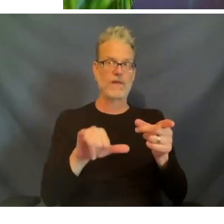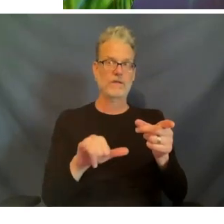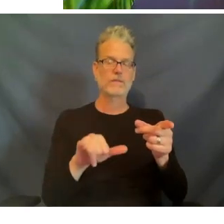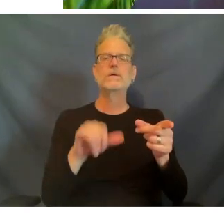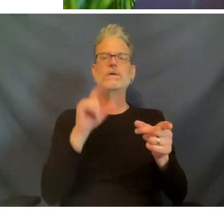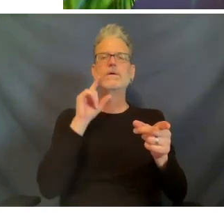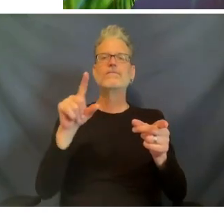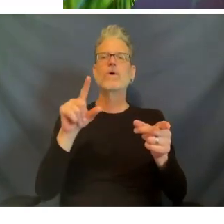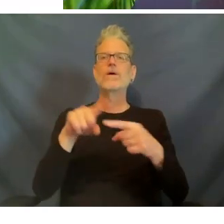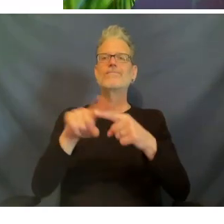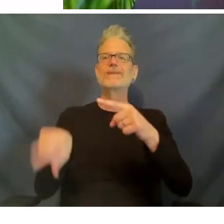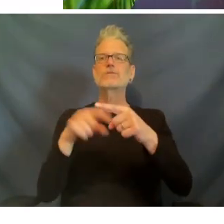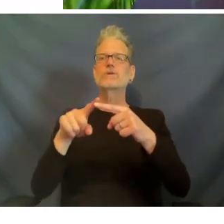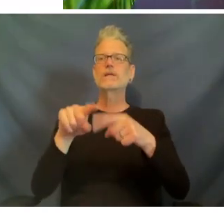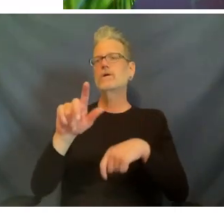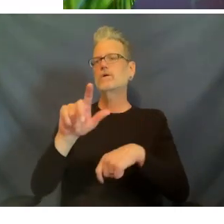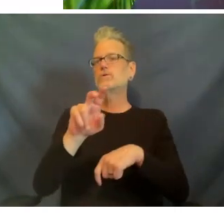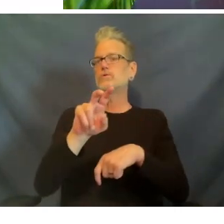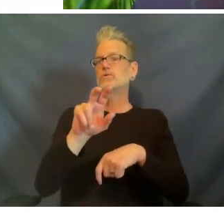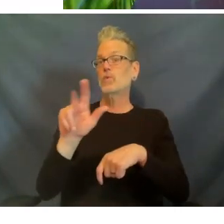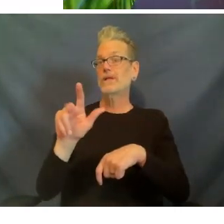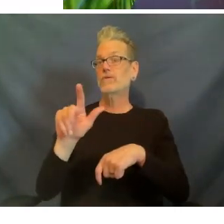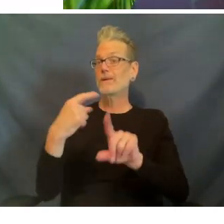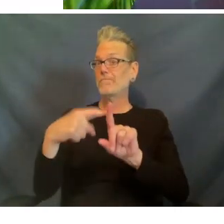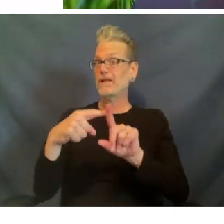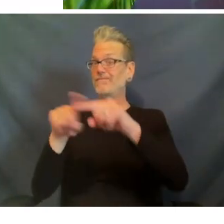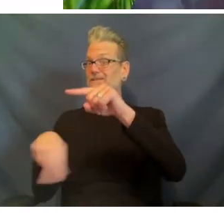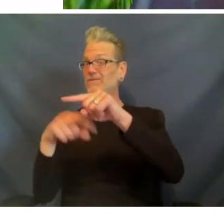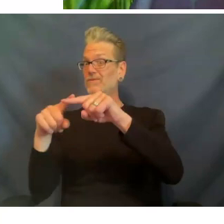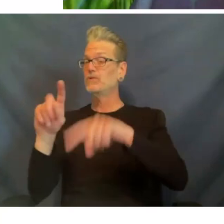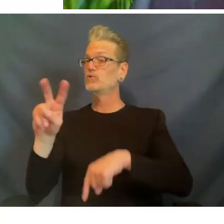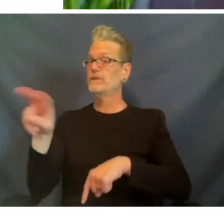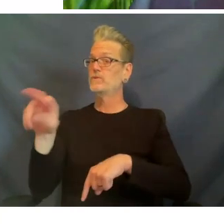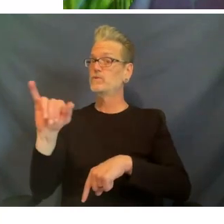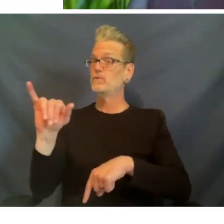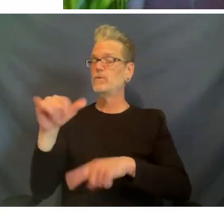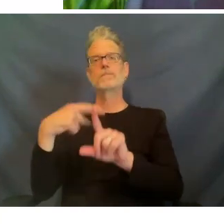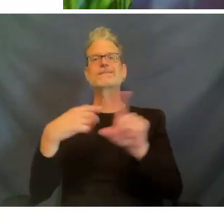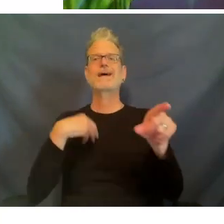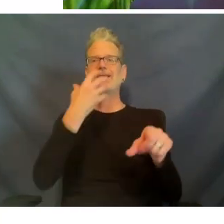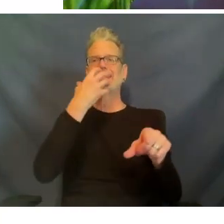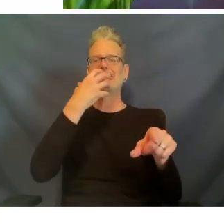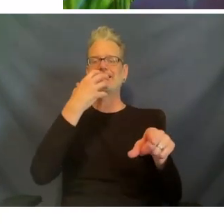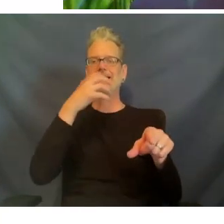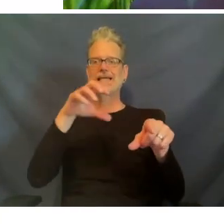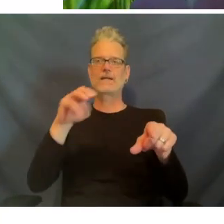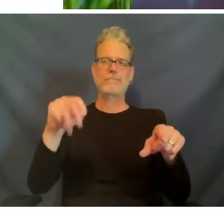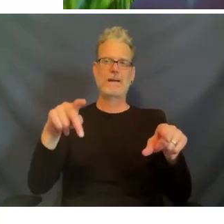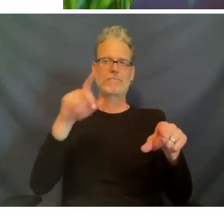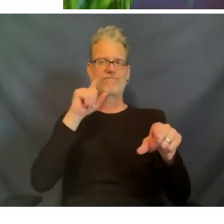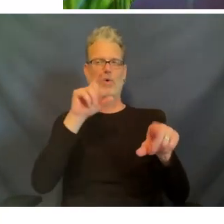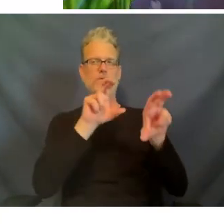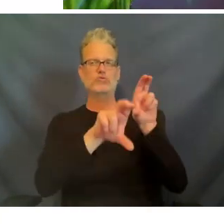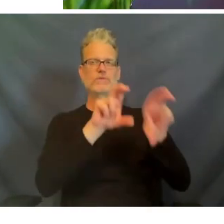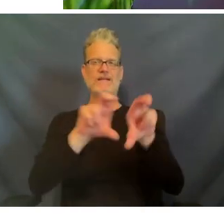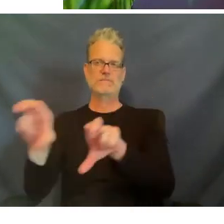year 23 and fiscal year 22. And there's also a heat map for tribal investments. And so you can